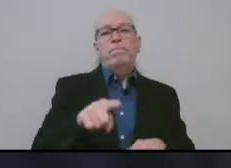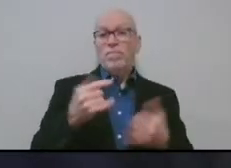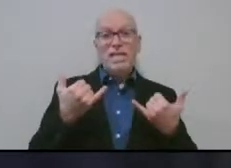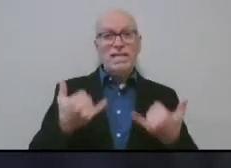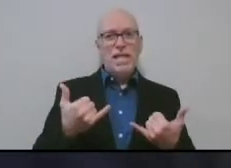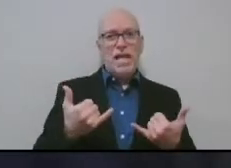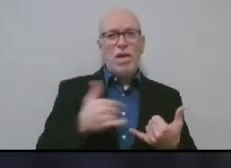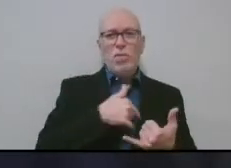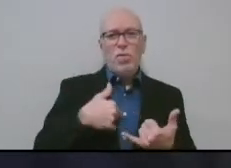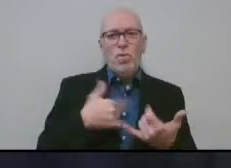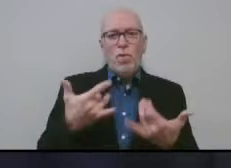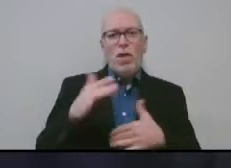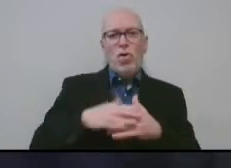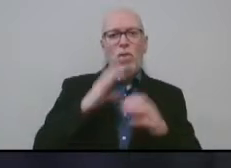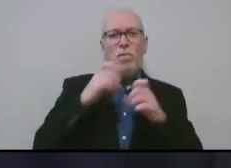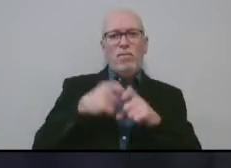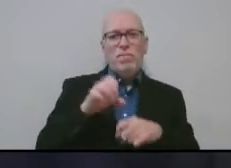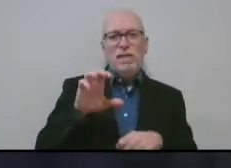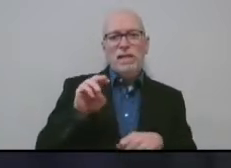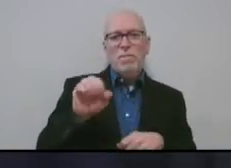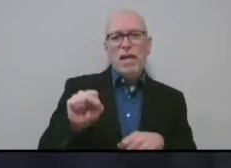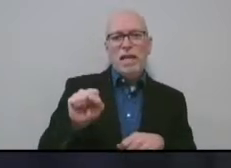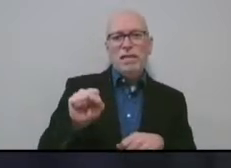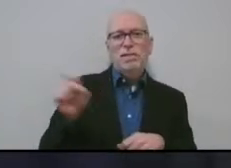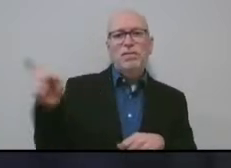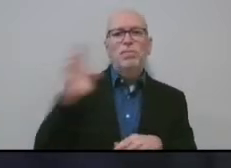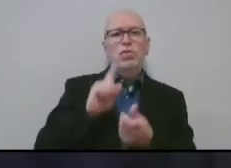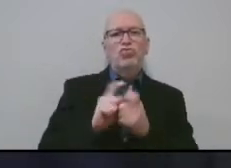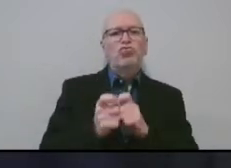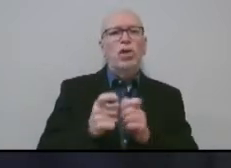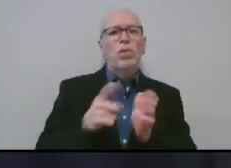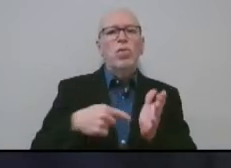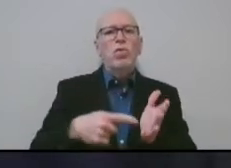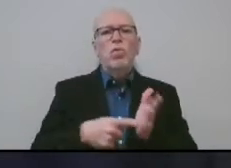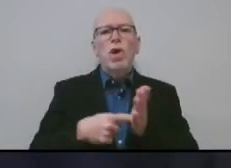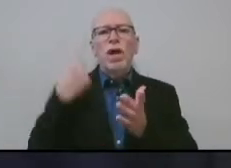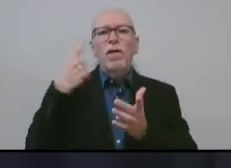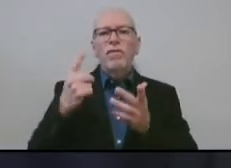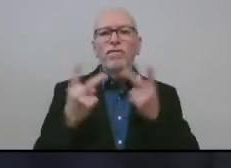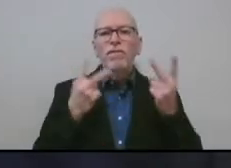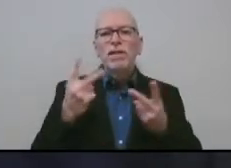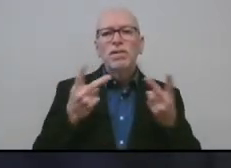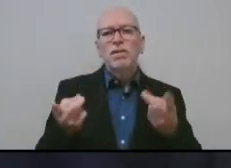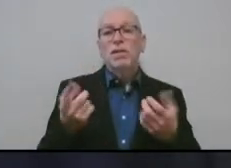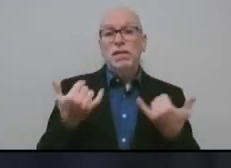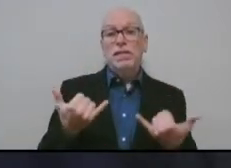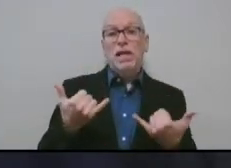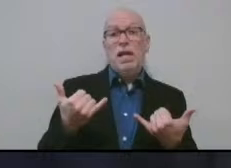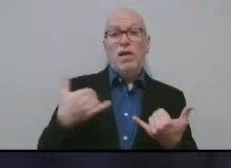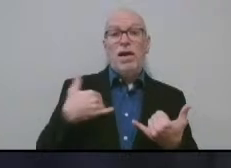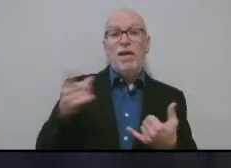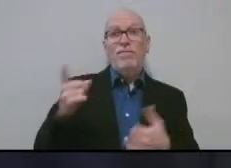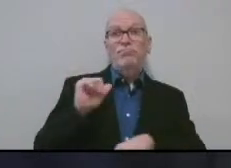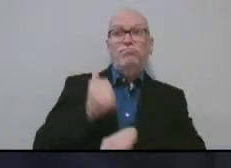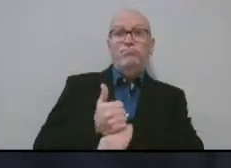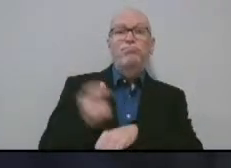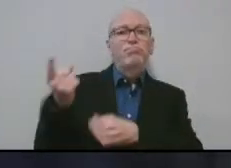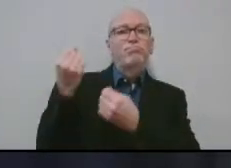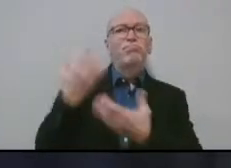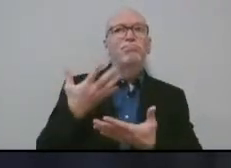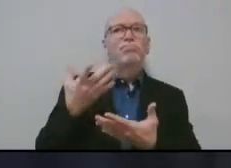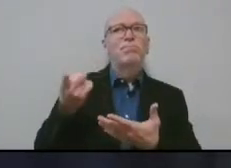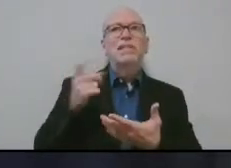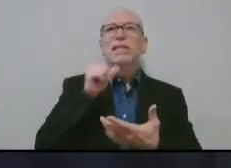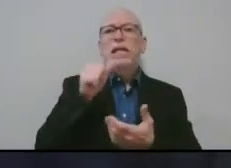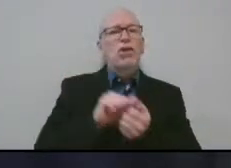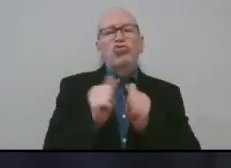on communication from CMS to change the requirements on visitation. They currently have in place and have let us know that they've not changed it